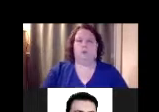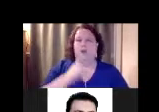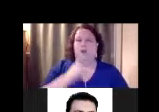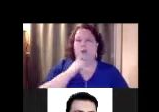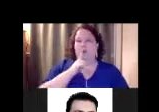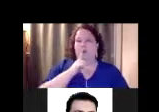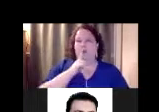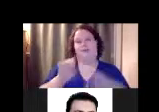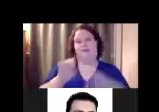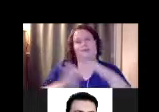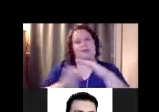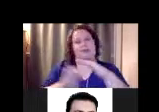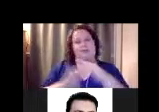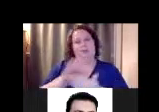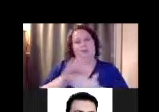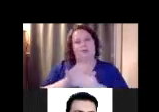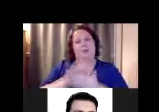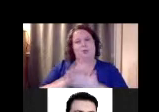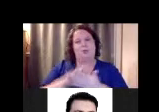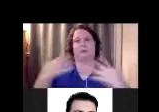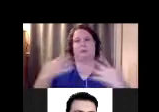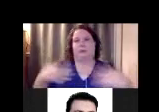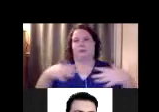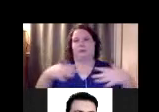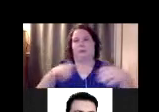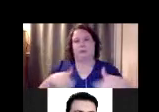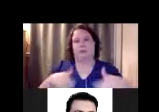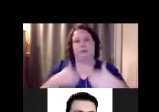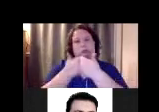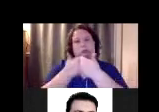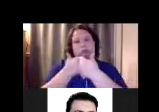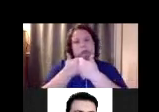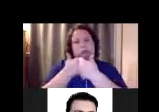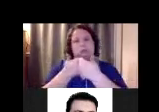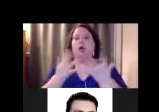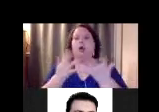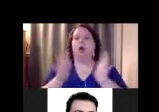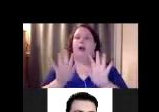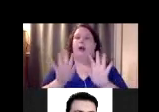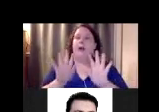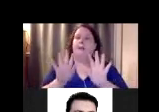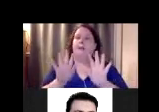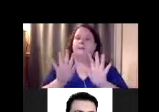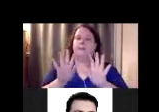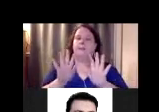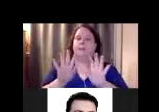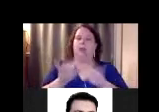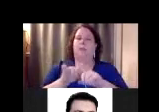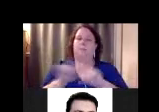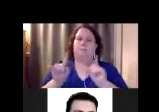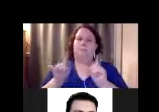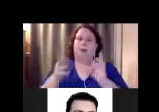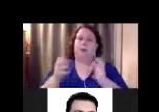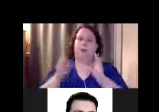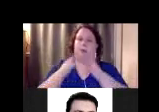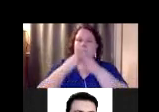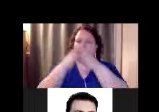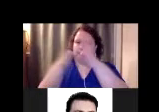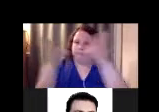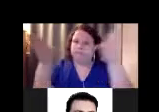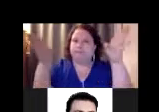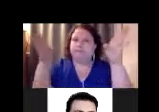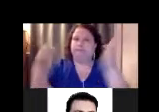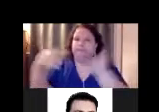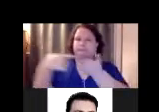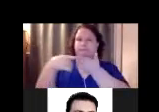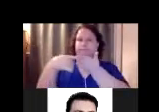challenge here as we move forward, but we're also trying to come back to our larger discussion here of the direction of the facilities master